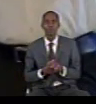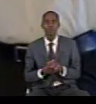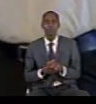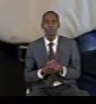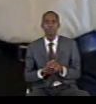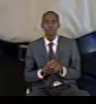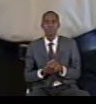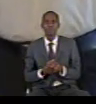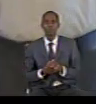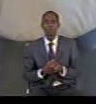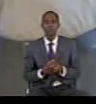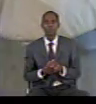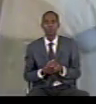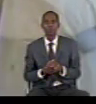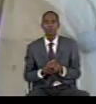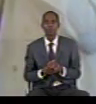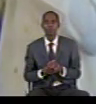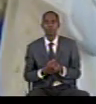Yes.